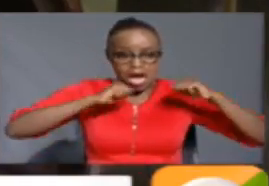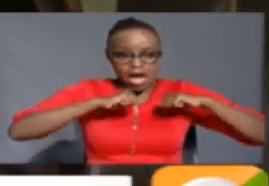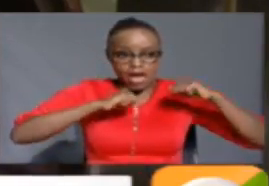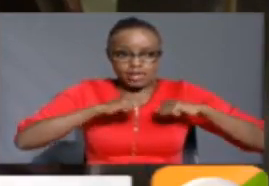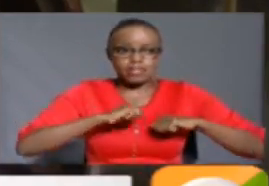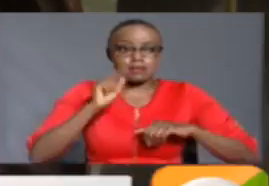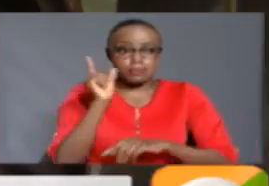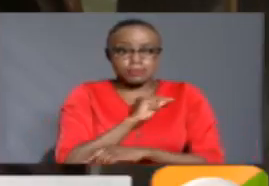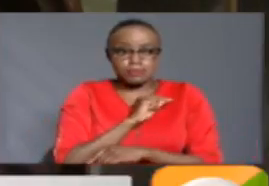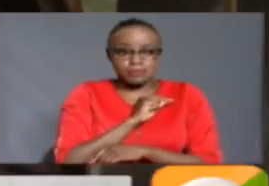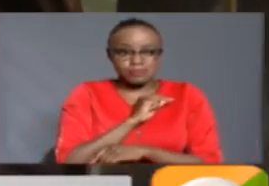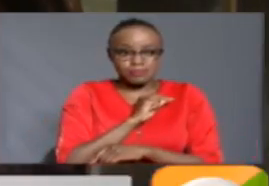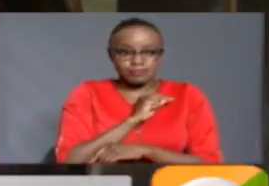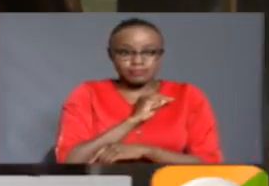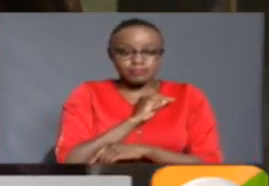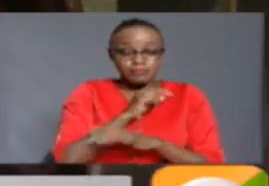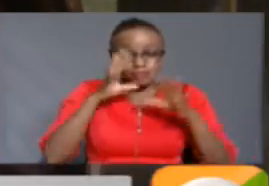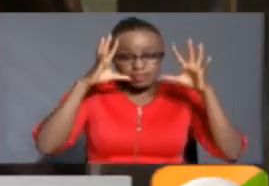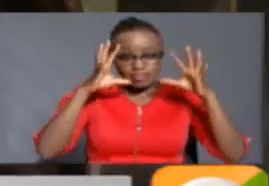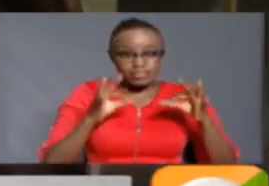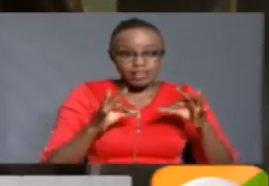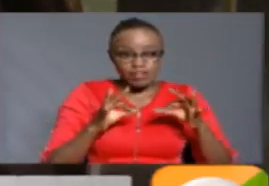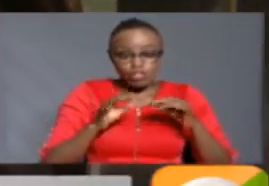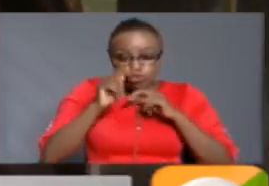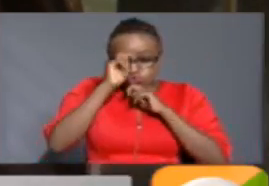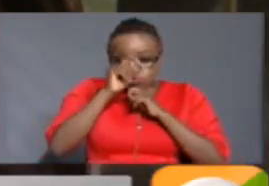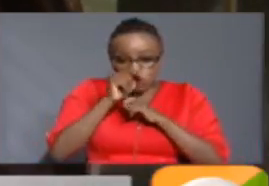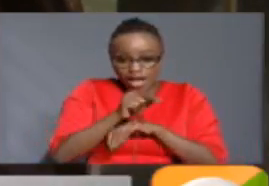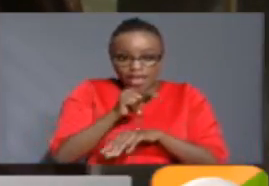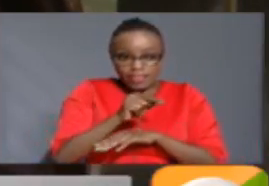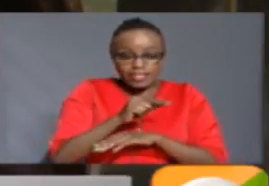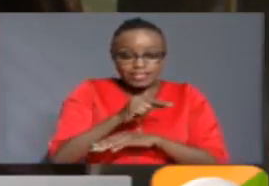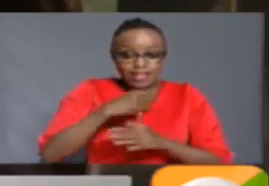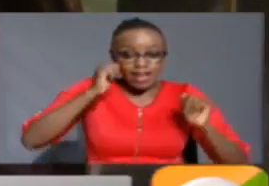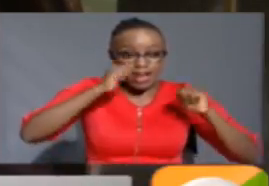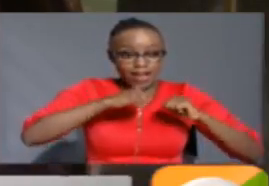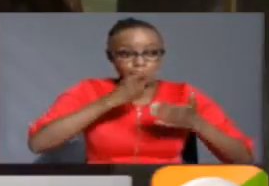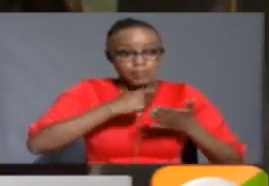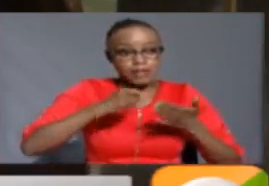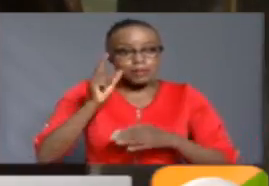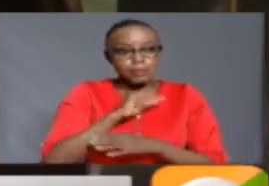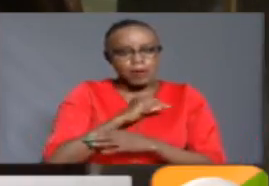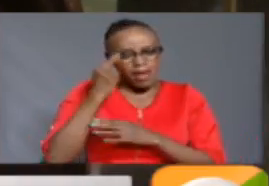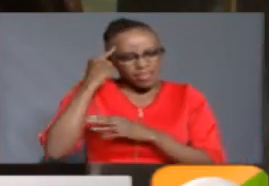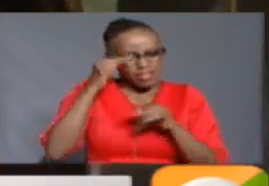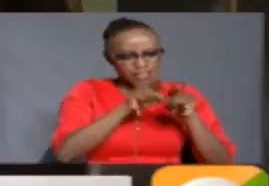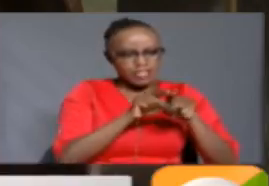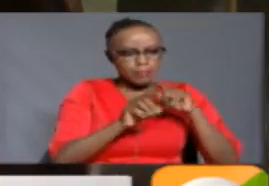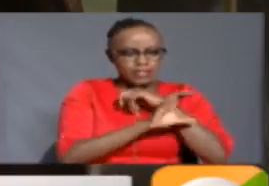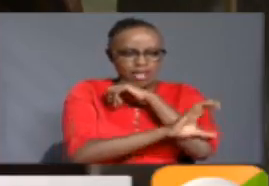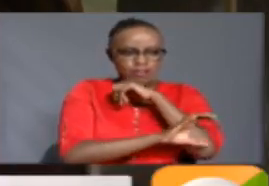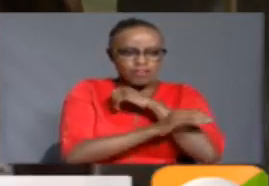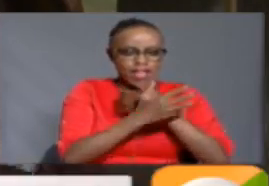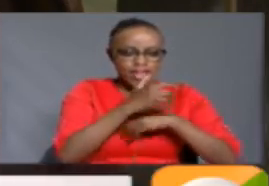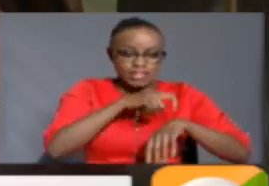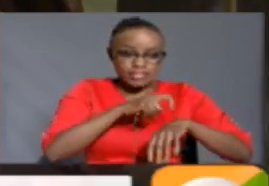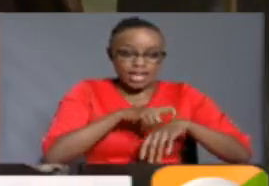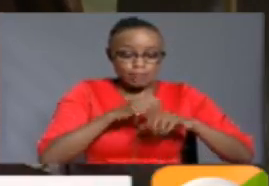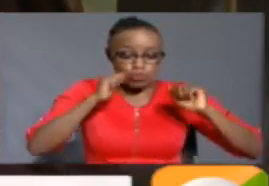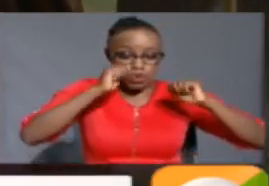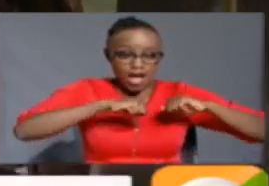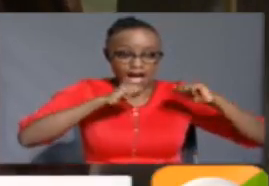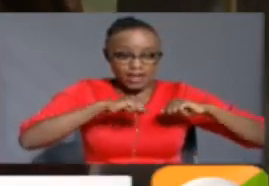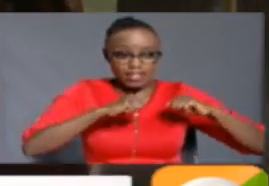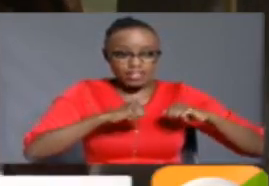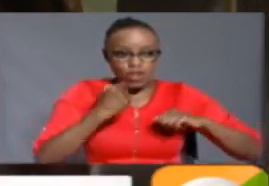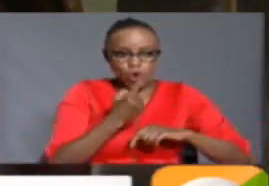agreement, I decided to honor that agreement that I signed into. And I think we need, as a country, whenever you get into an agreement,